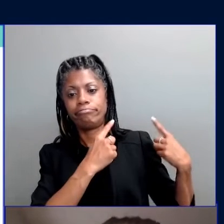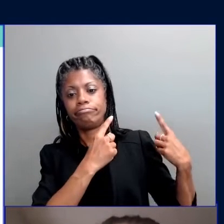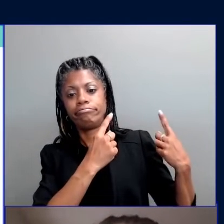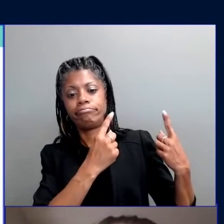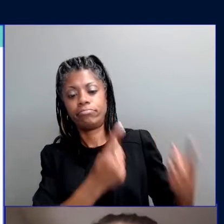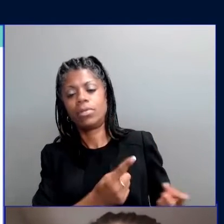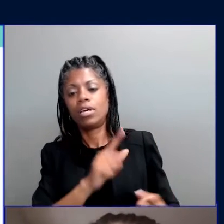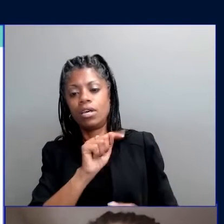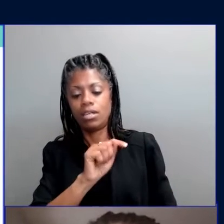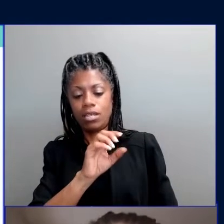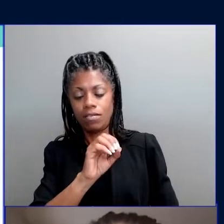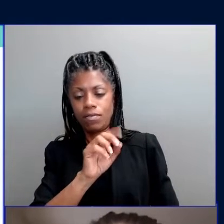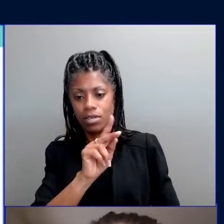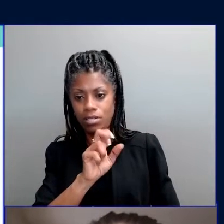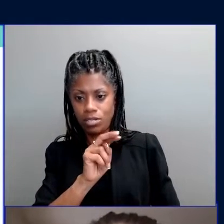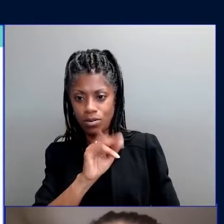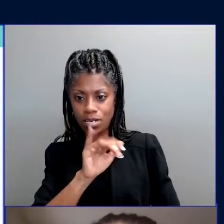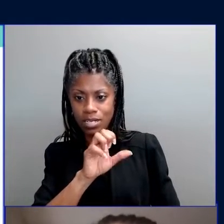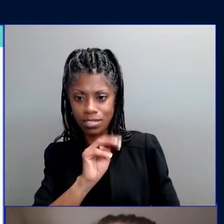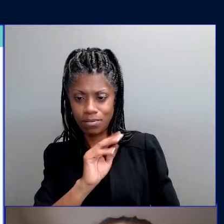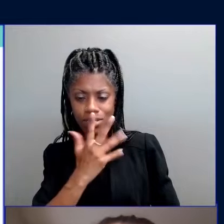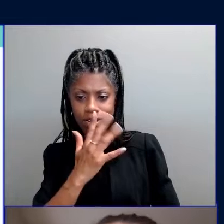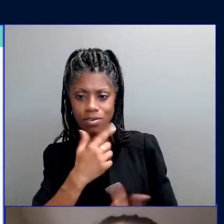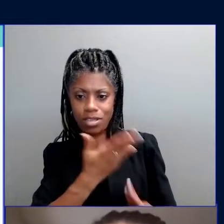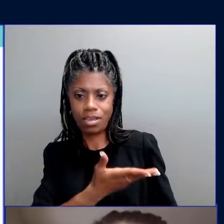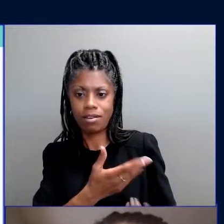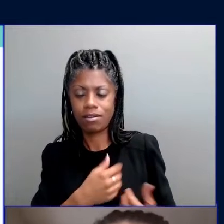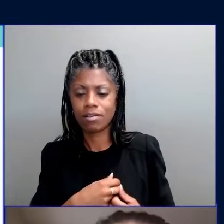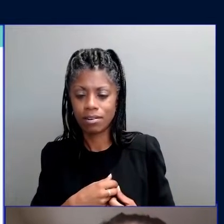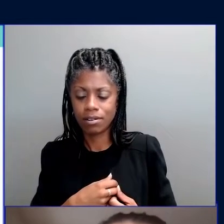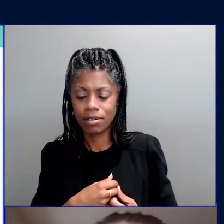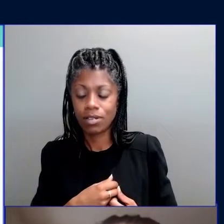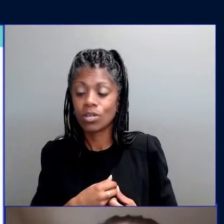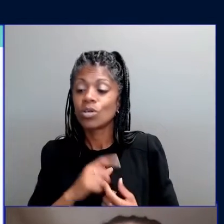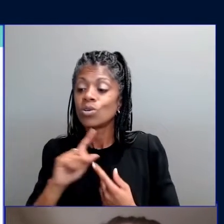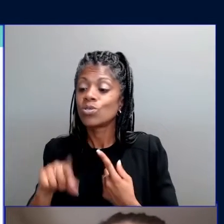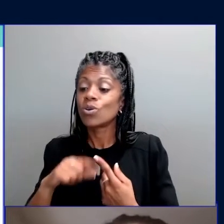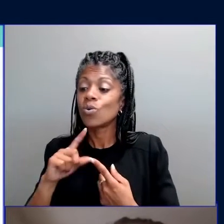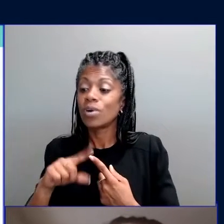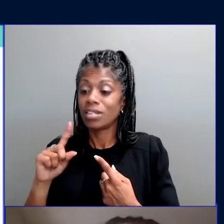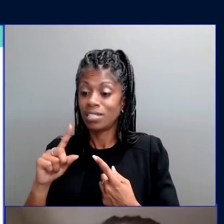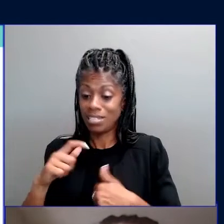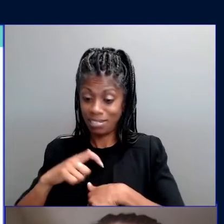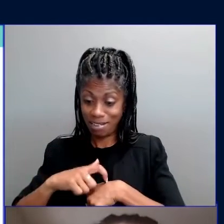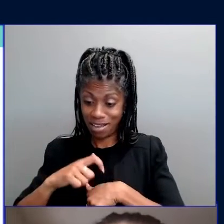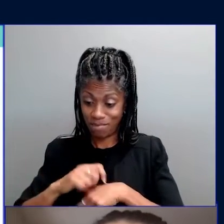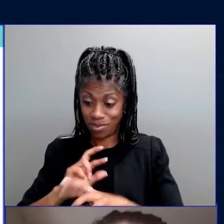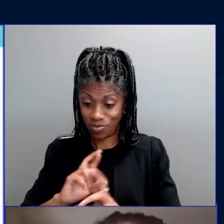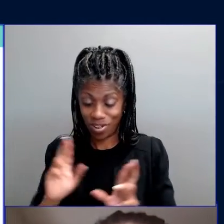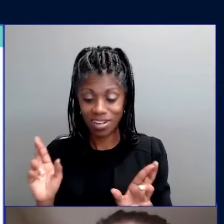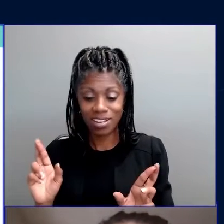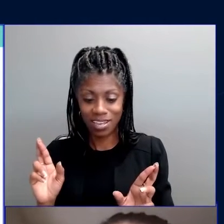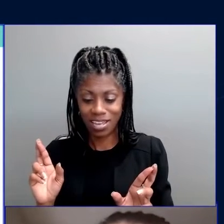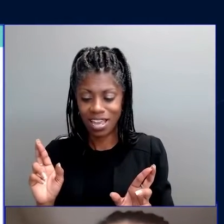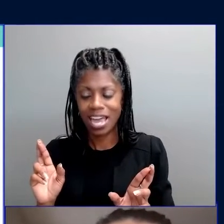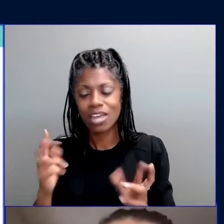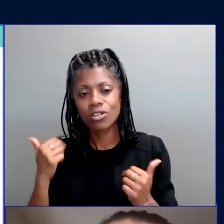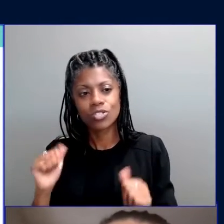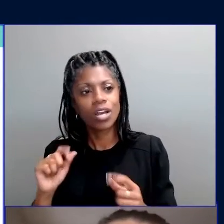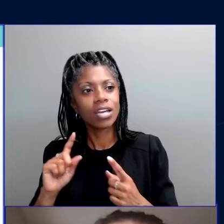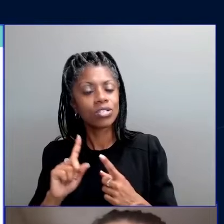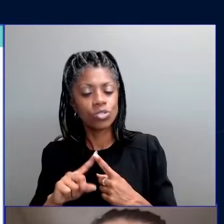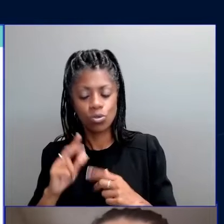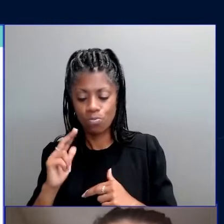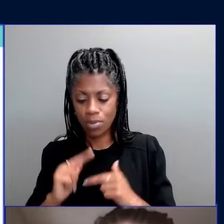choose and the lens you have. So when the time comes and you're building out an access-centered plan or